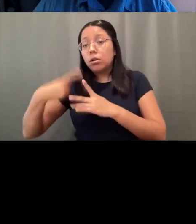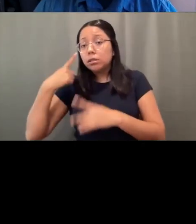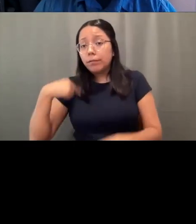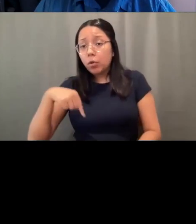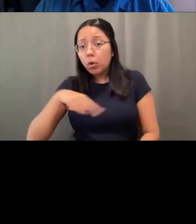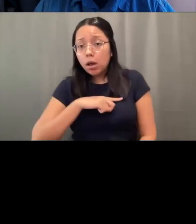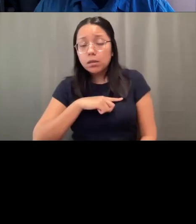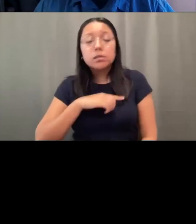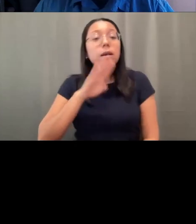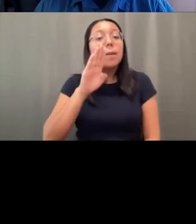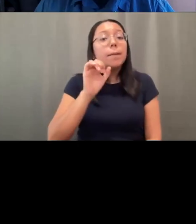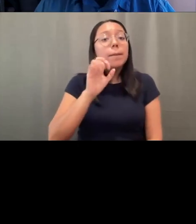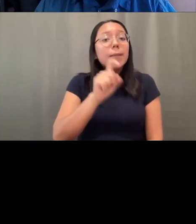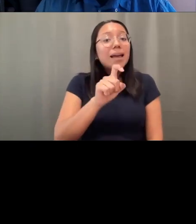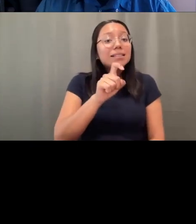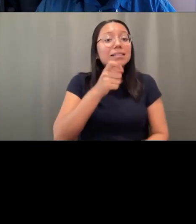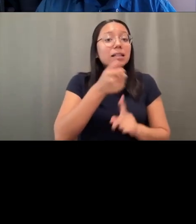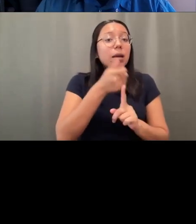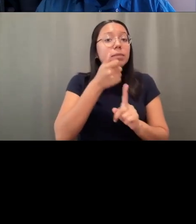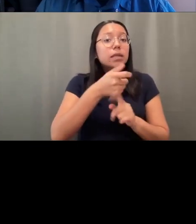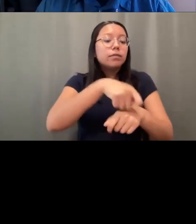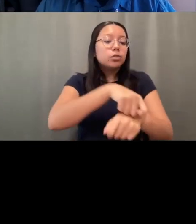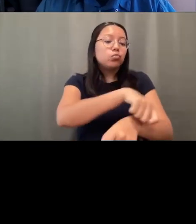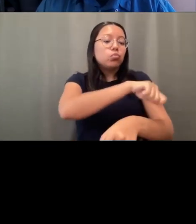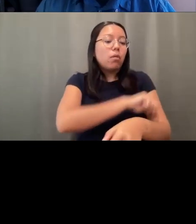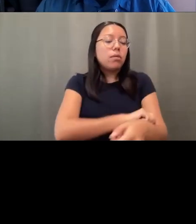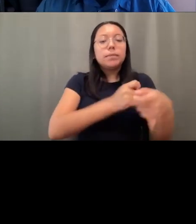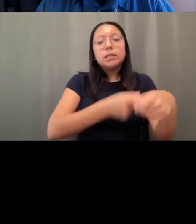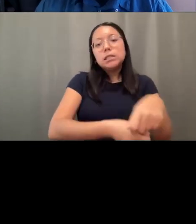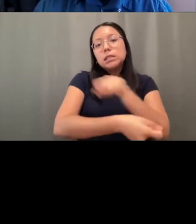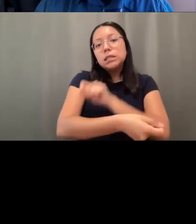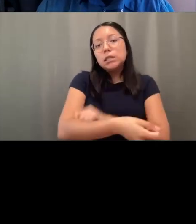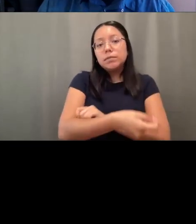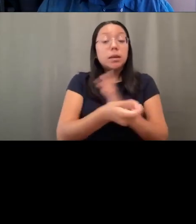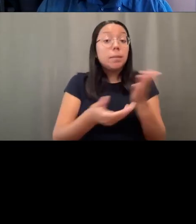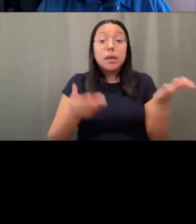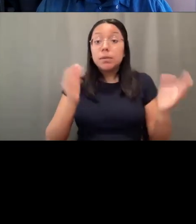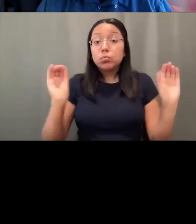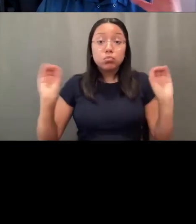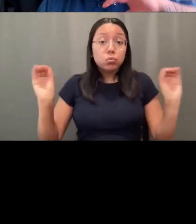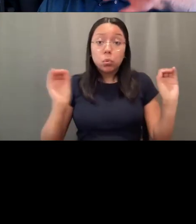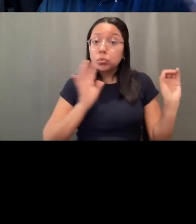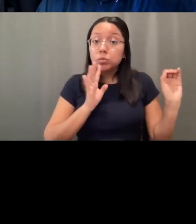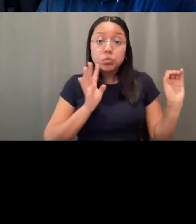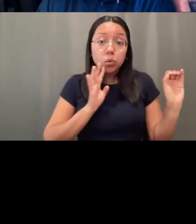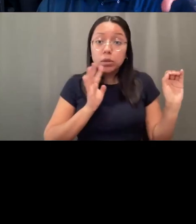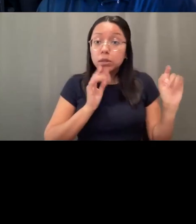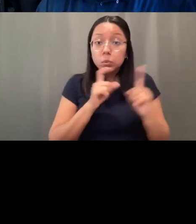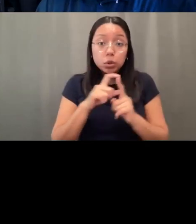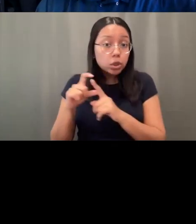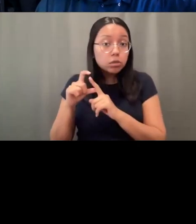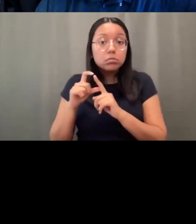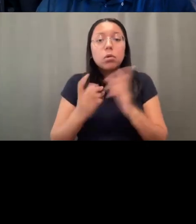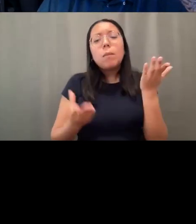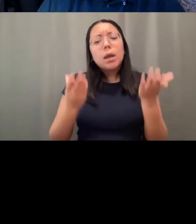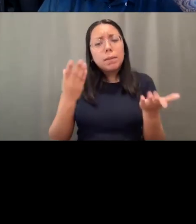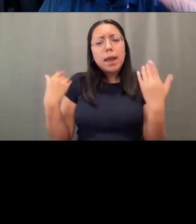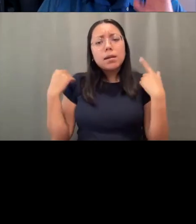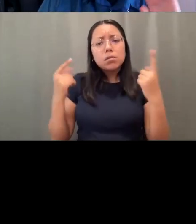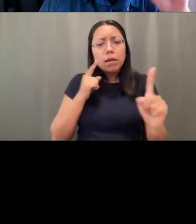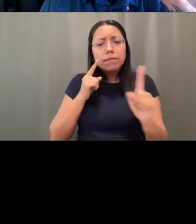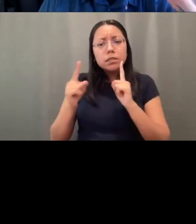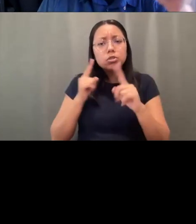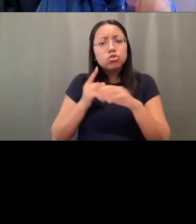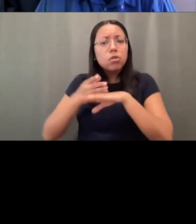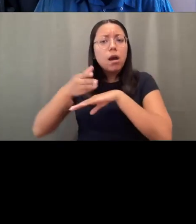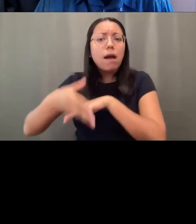conversation by rolling up their sleeves. They may not have spoken that. They may have had some conversation about it afterwards. A lot of things we don't know about